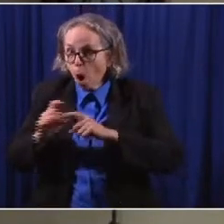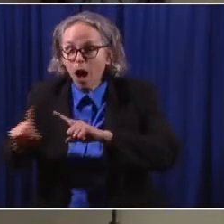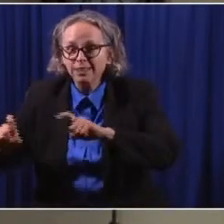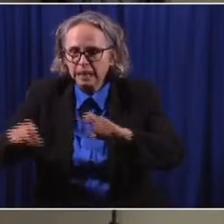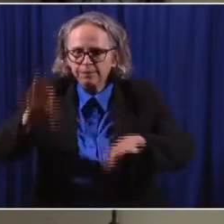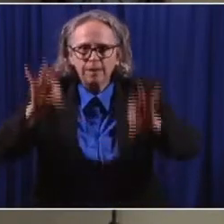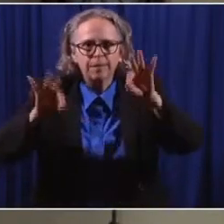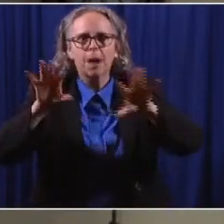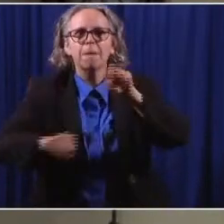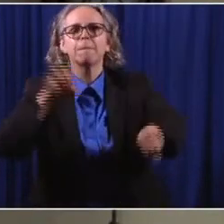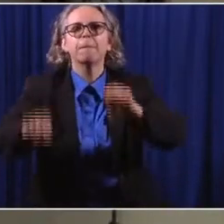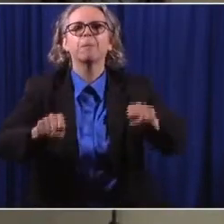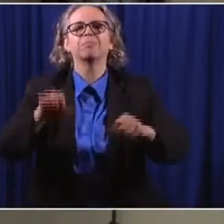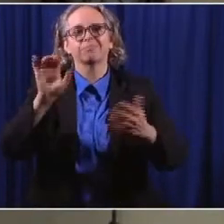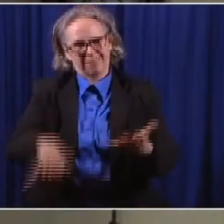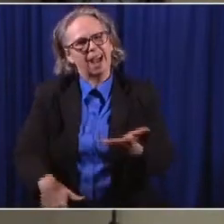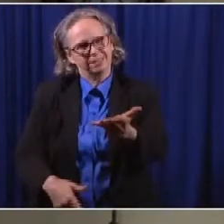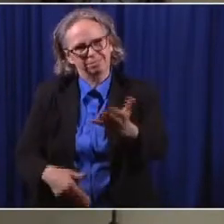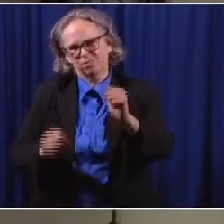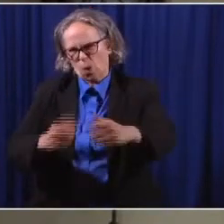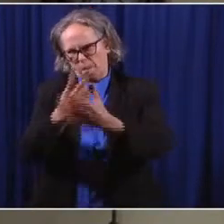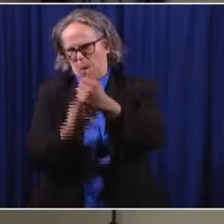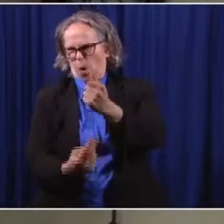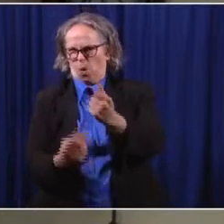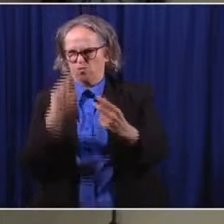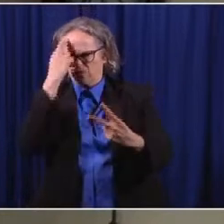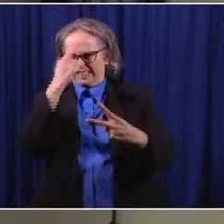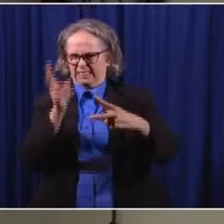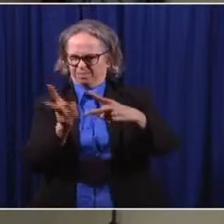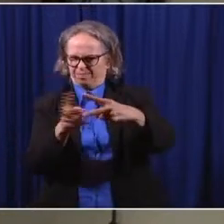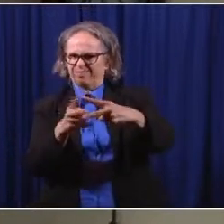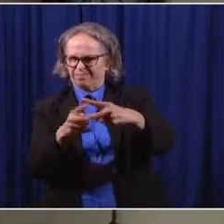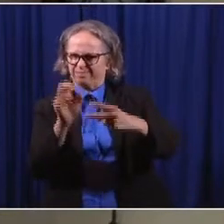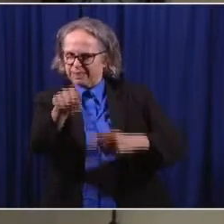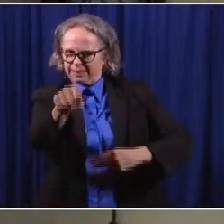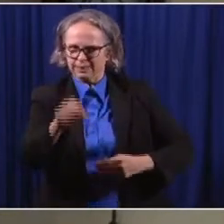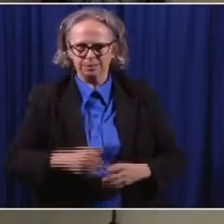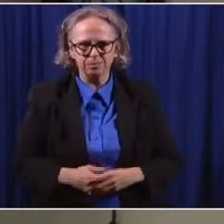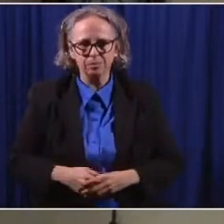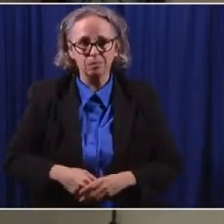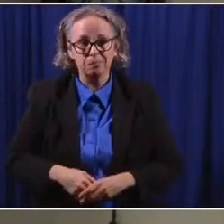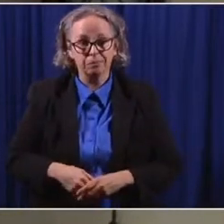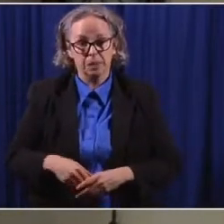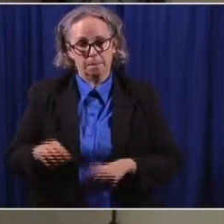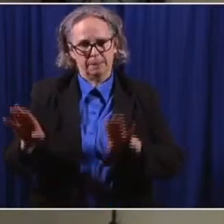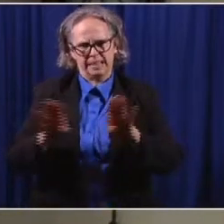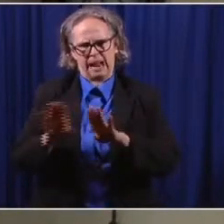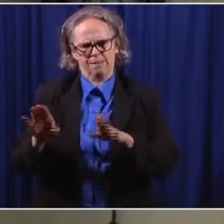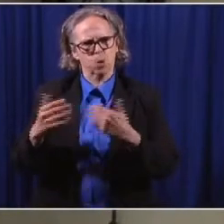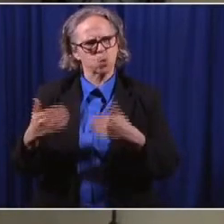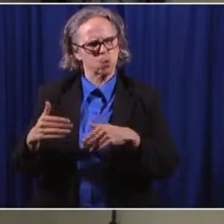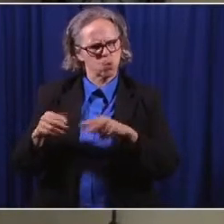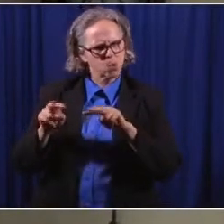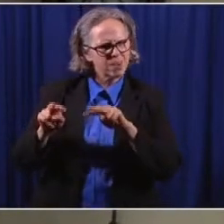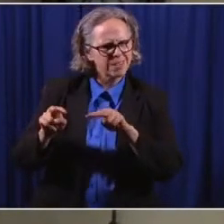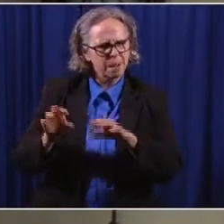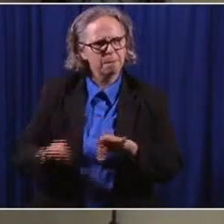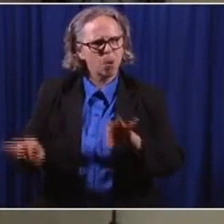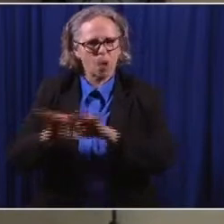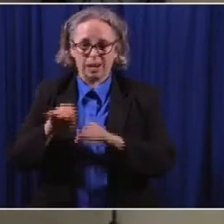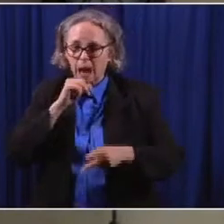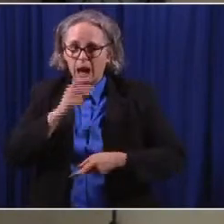know that if people don't do that carefully, that causes a significant spread. So you have, you know,